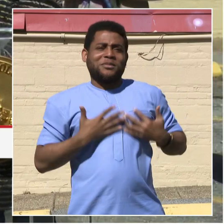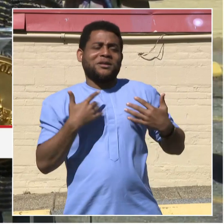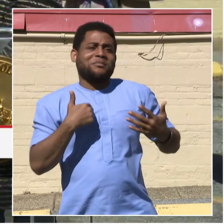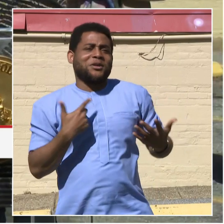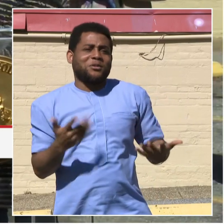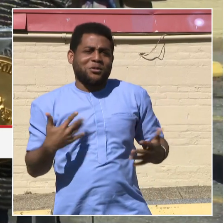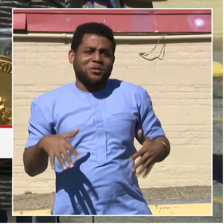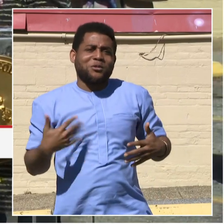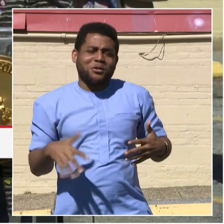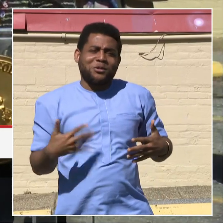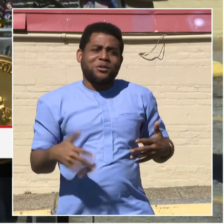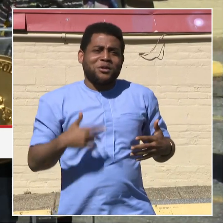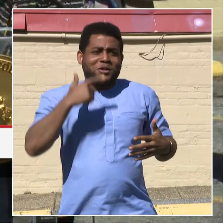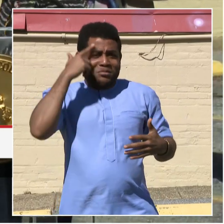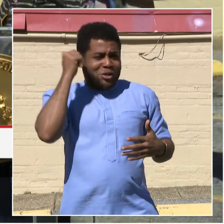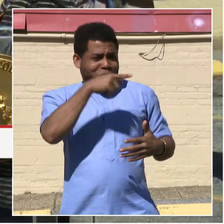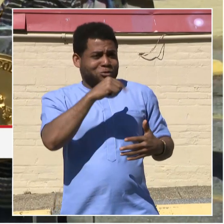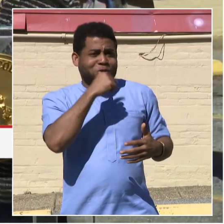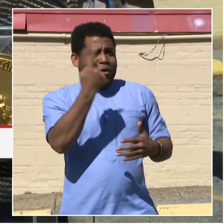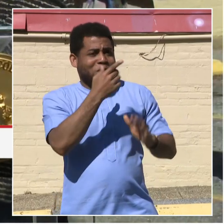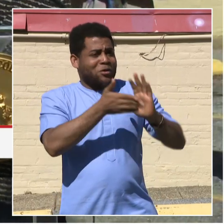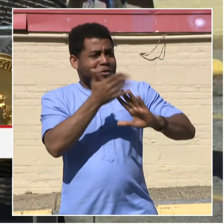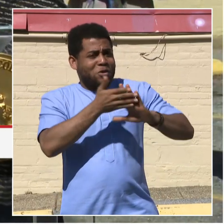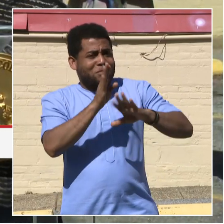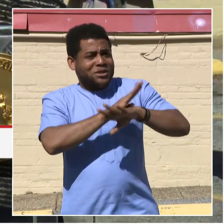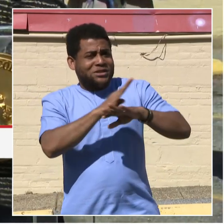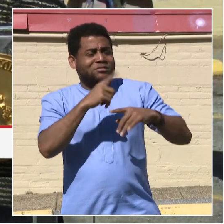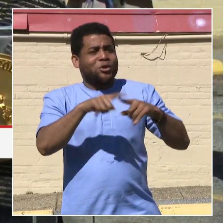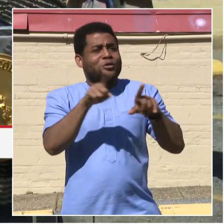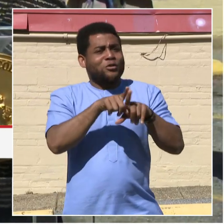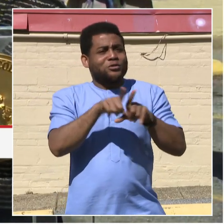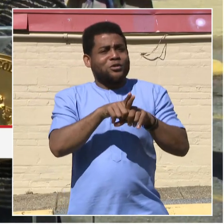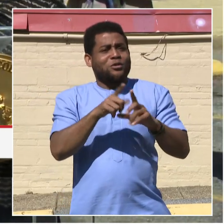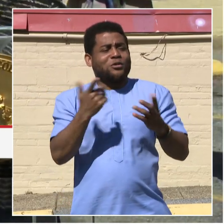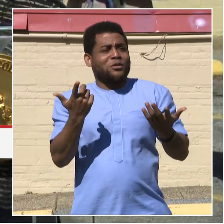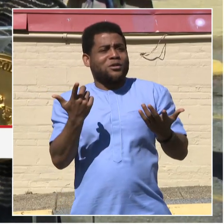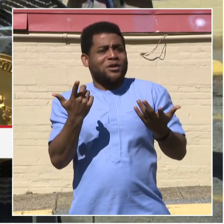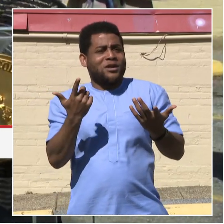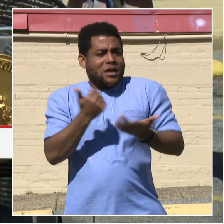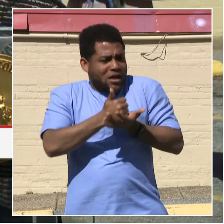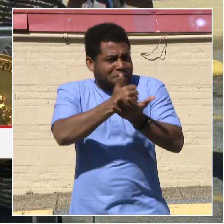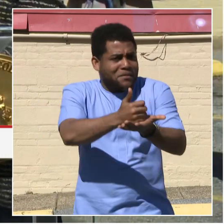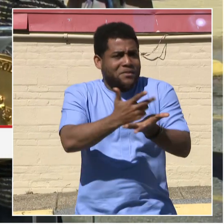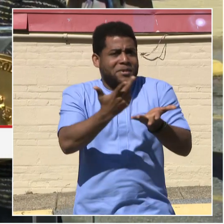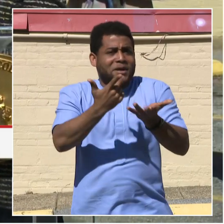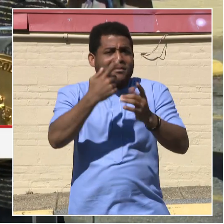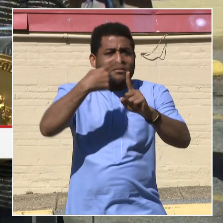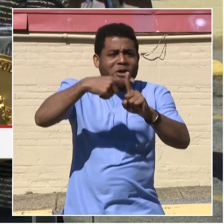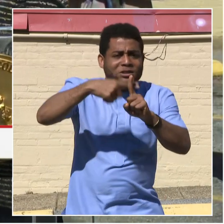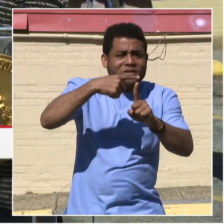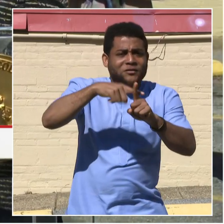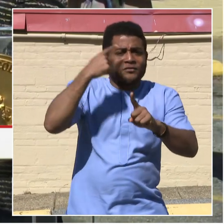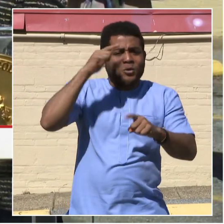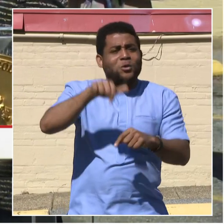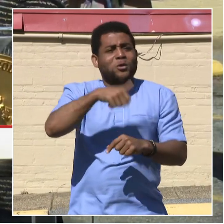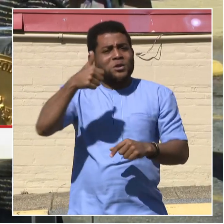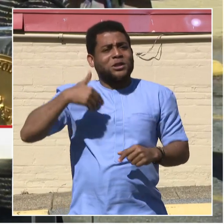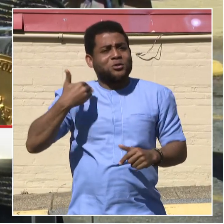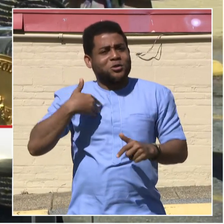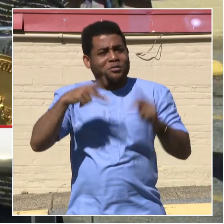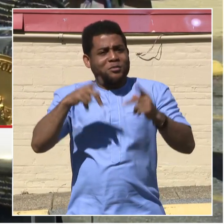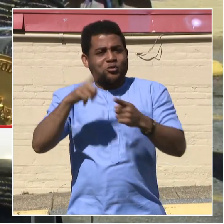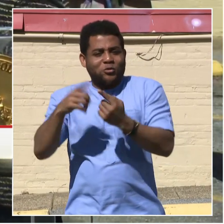you're not only going to run a business, but you're giving back by teaching, bringing other people into the fold,